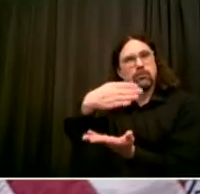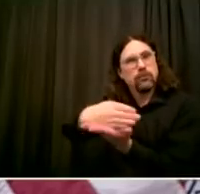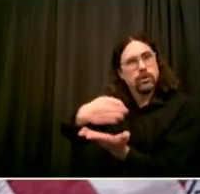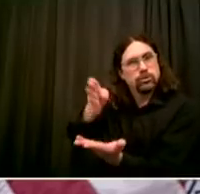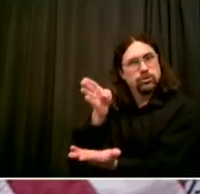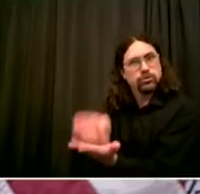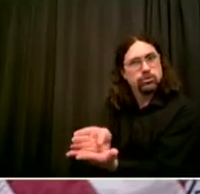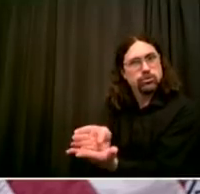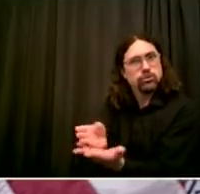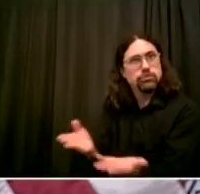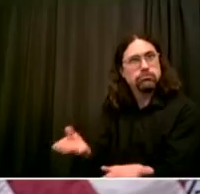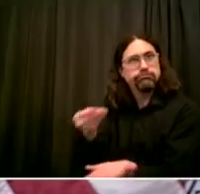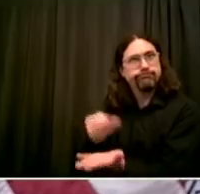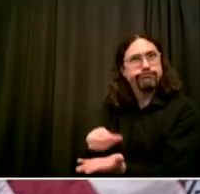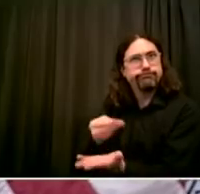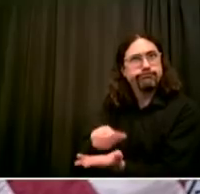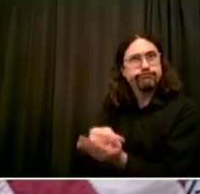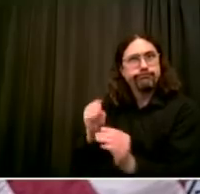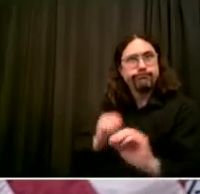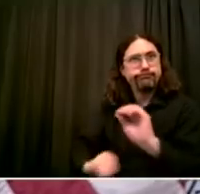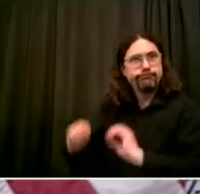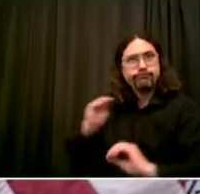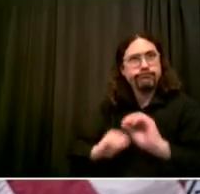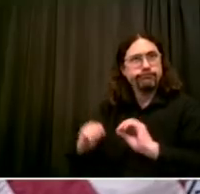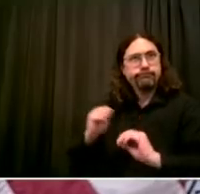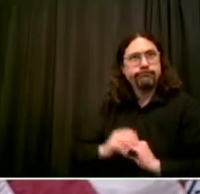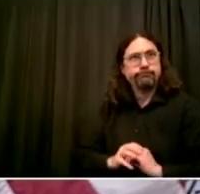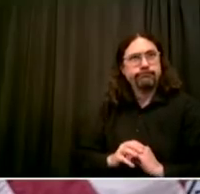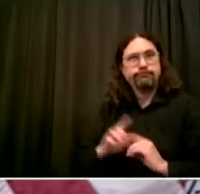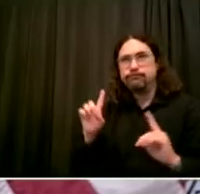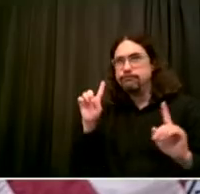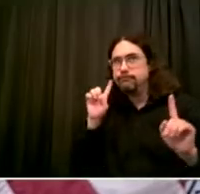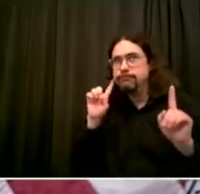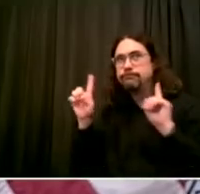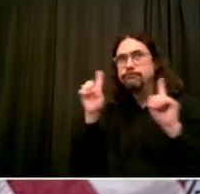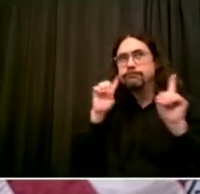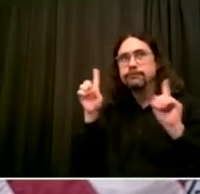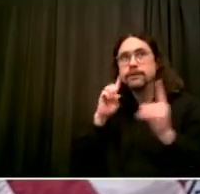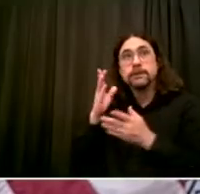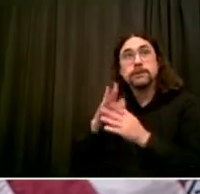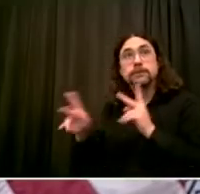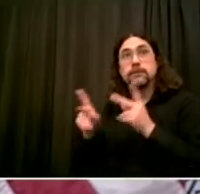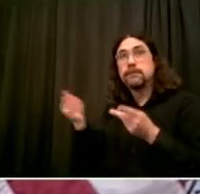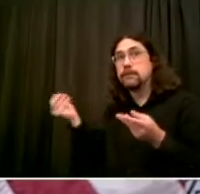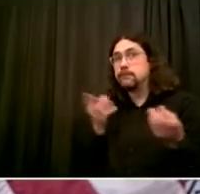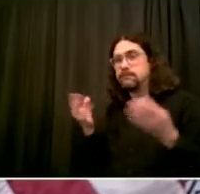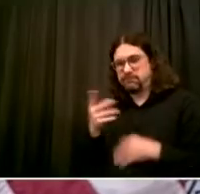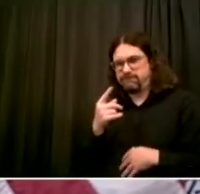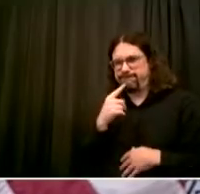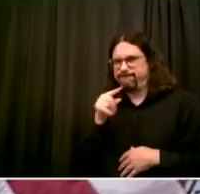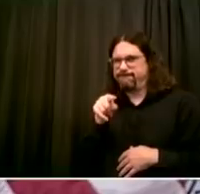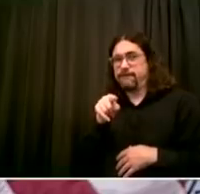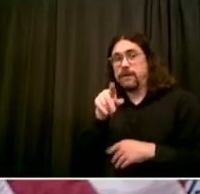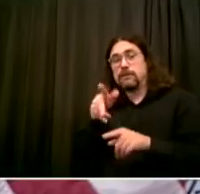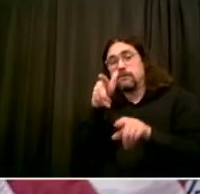other budget-saving measures. I'm wondering if you think there's more to be done on that front in order